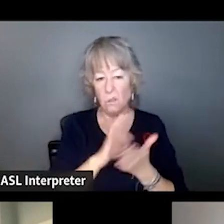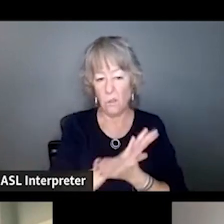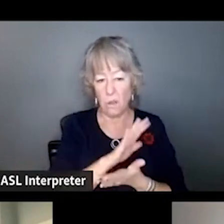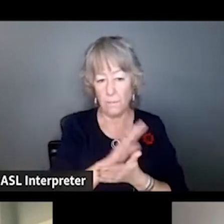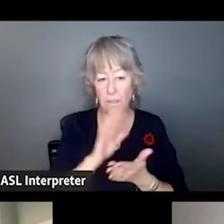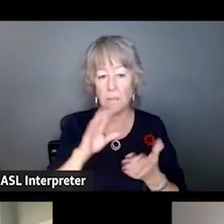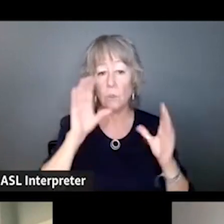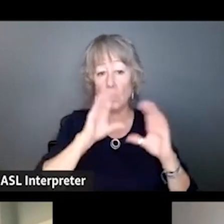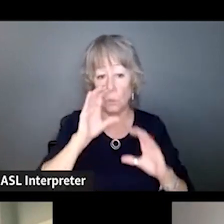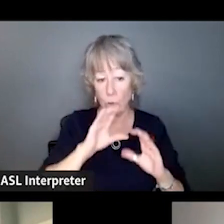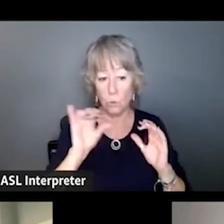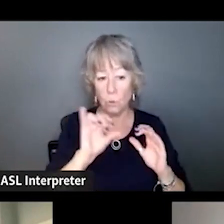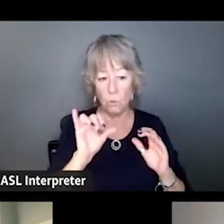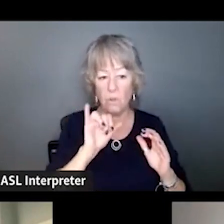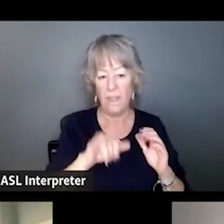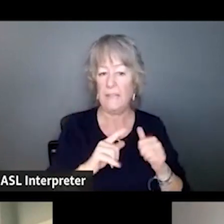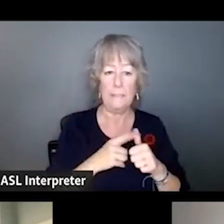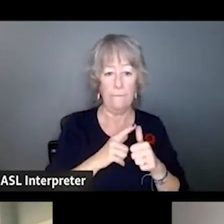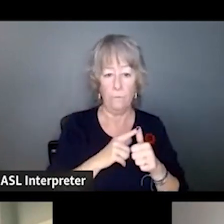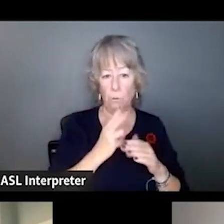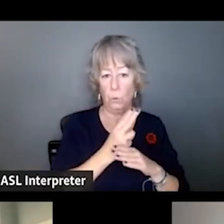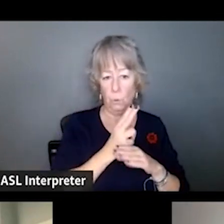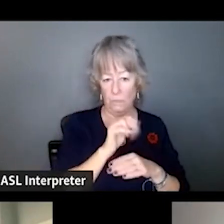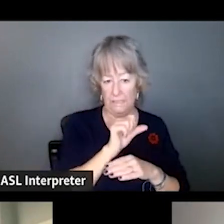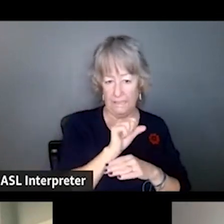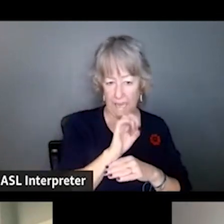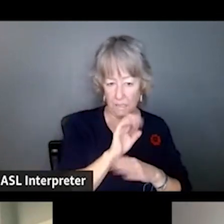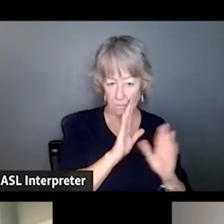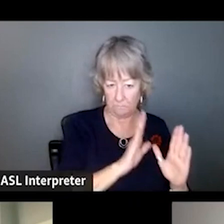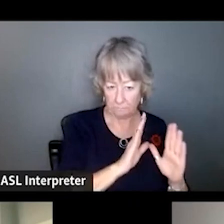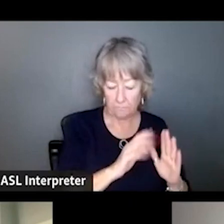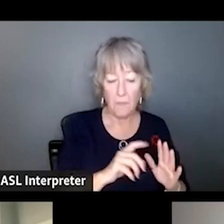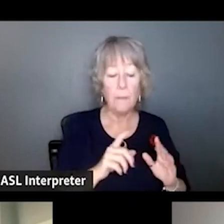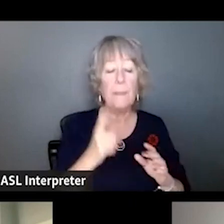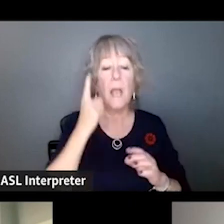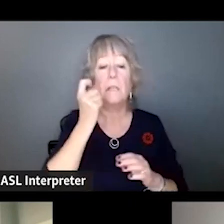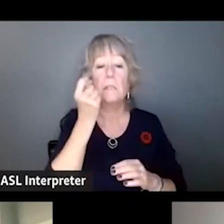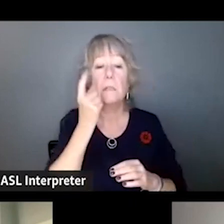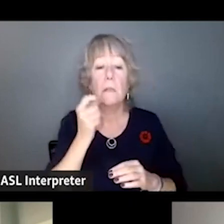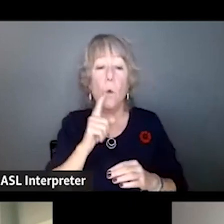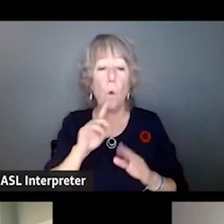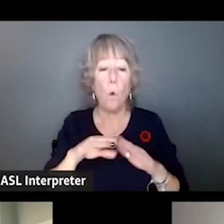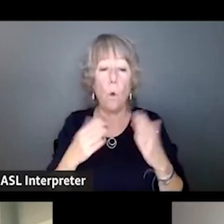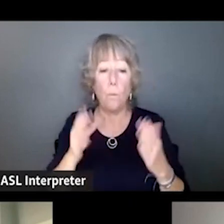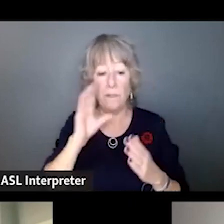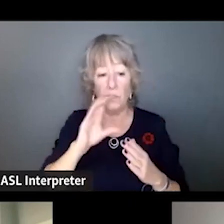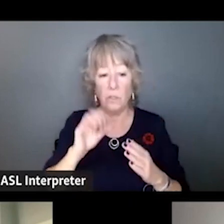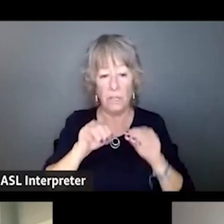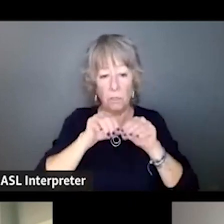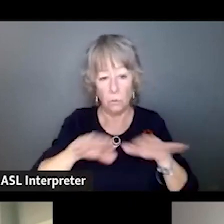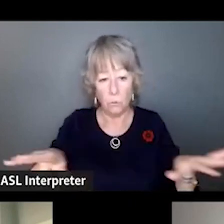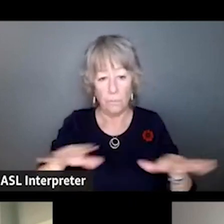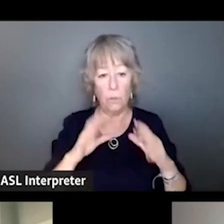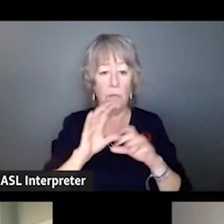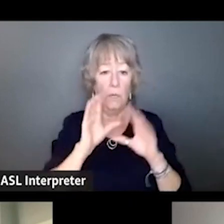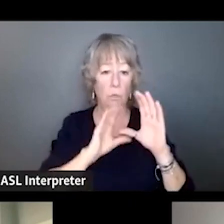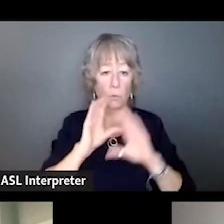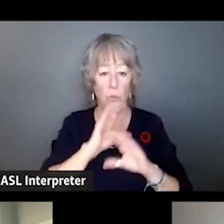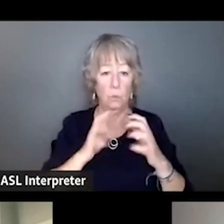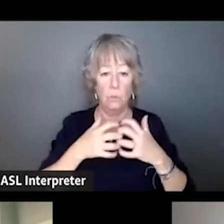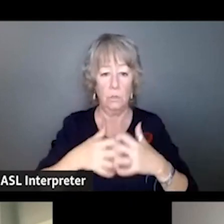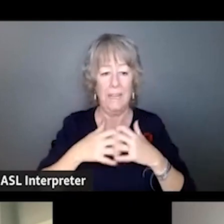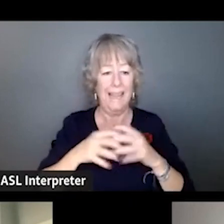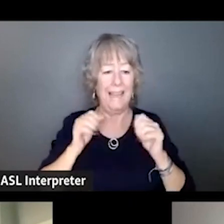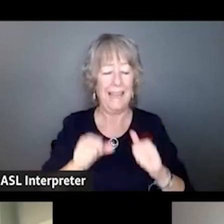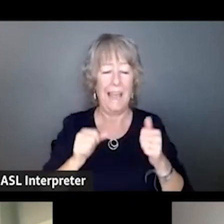So that's the very first use case. And because Opensearch is a distributed search engine, it can process large volumes